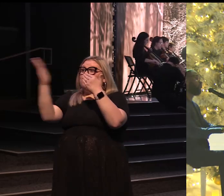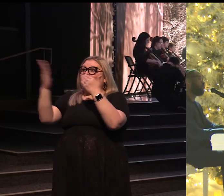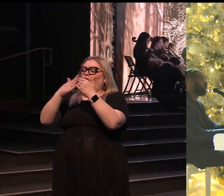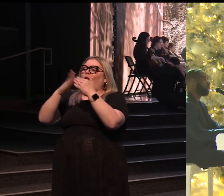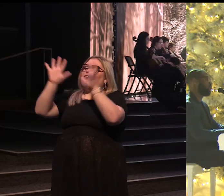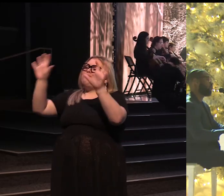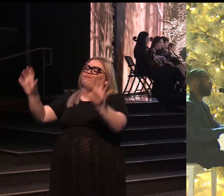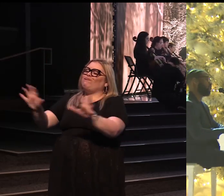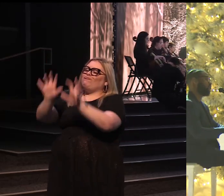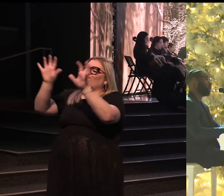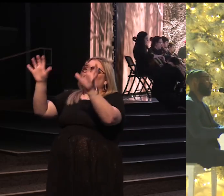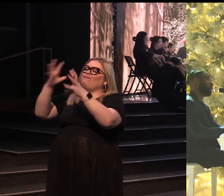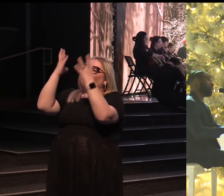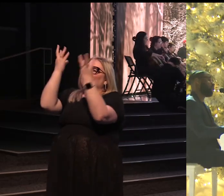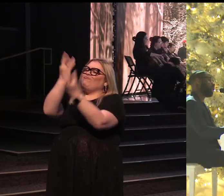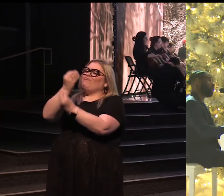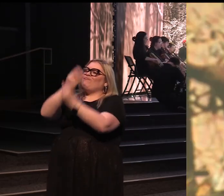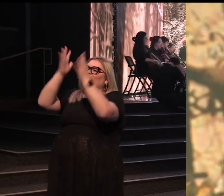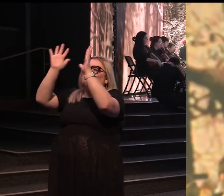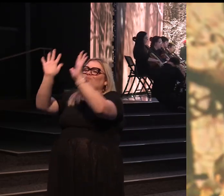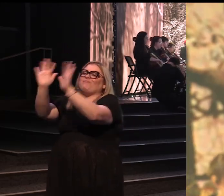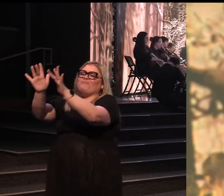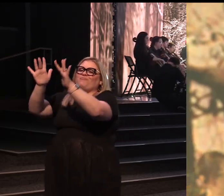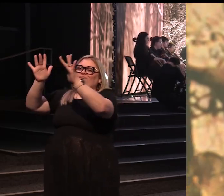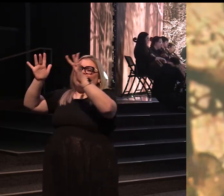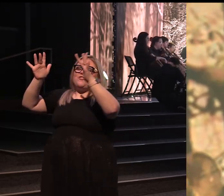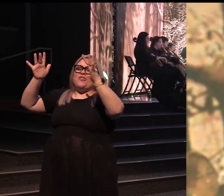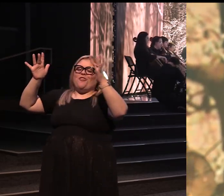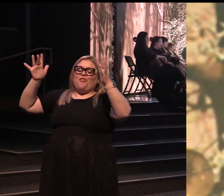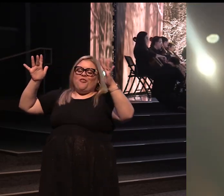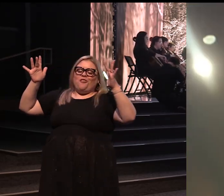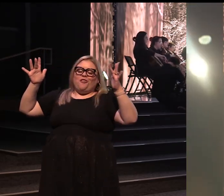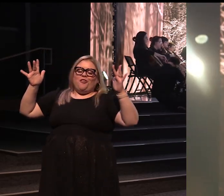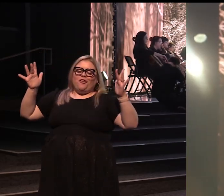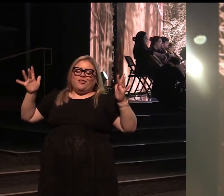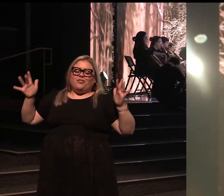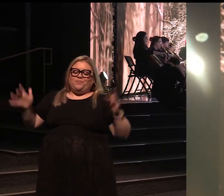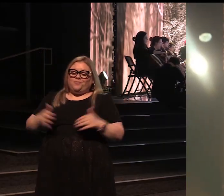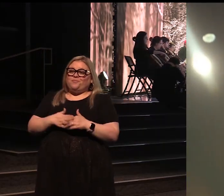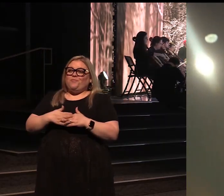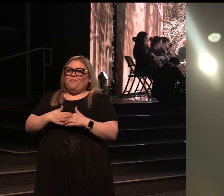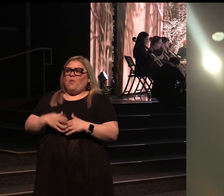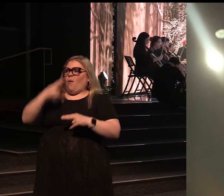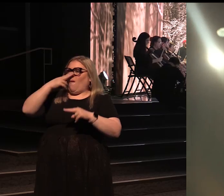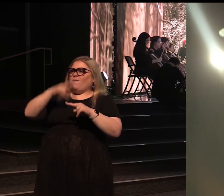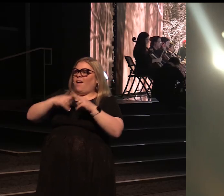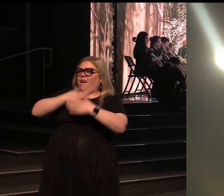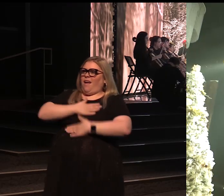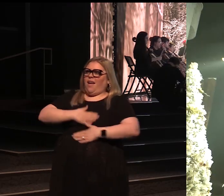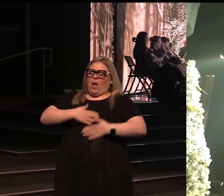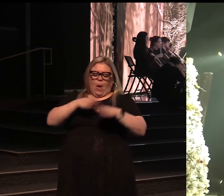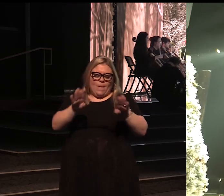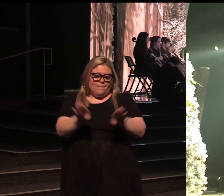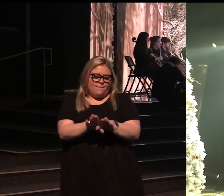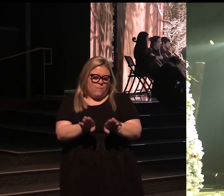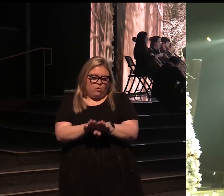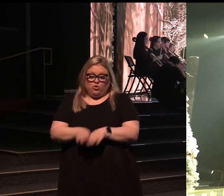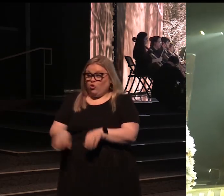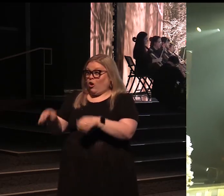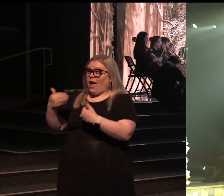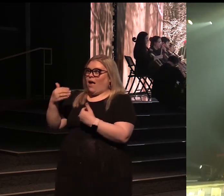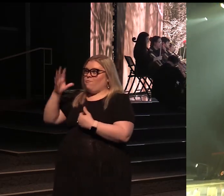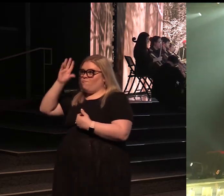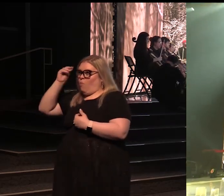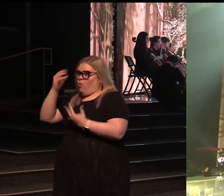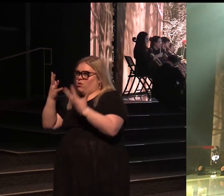be on your own front door. A pair of hobbling boots and a